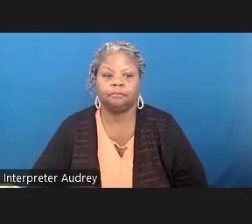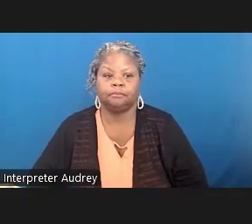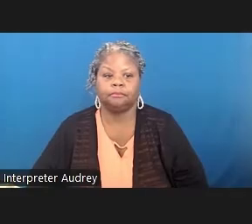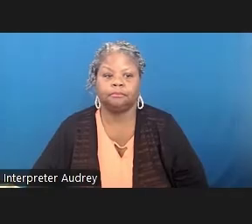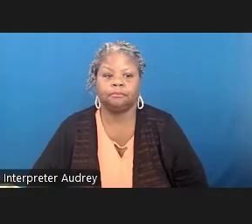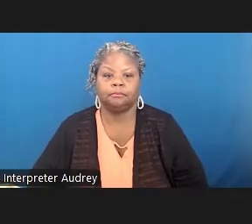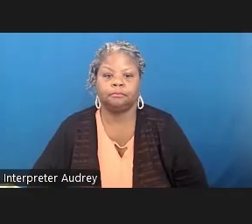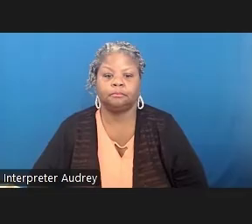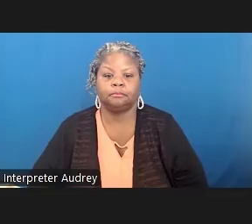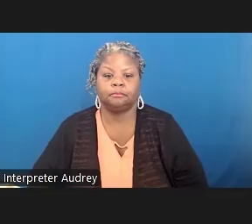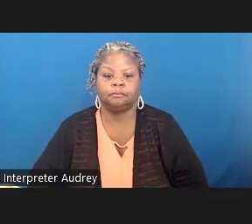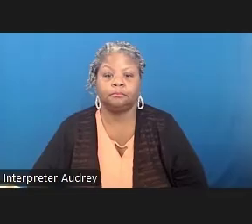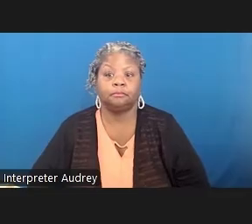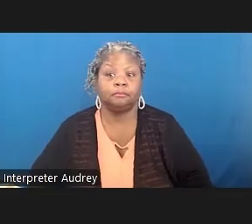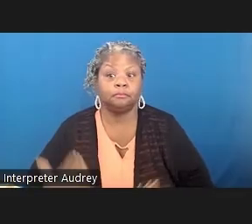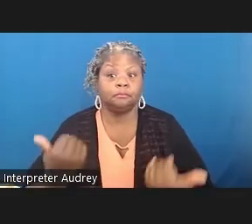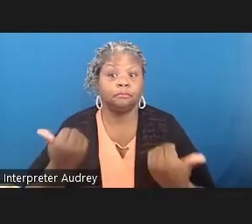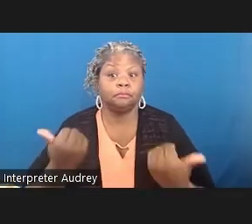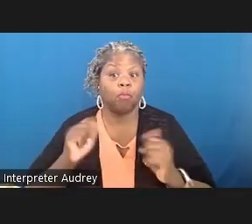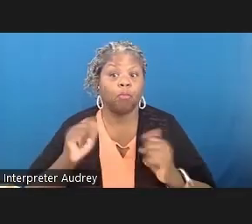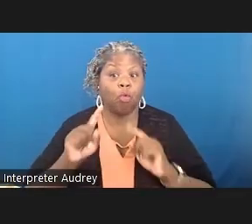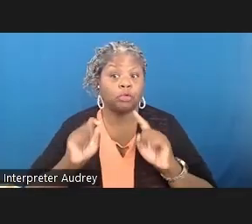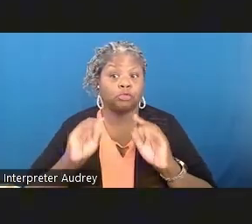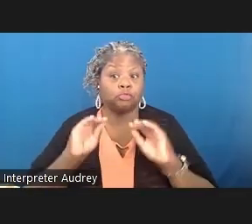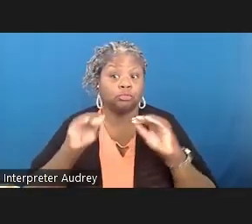Other questions on the chat?